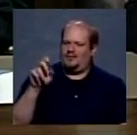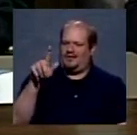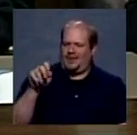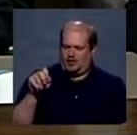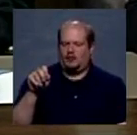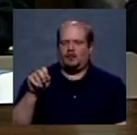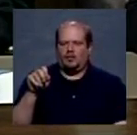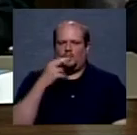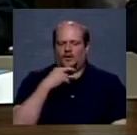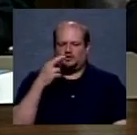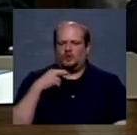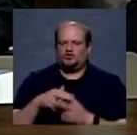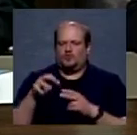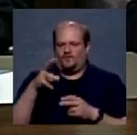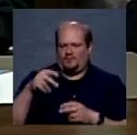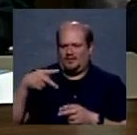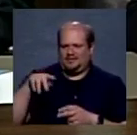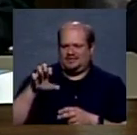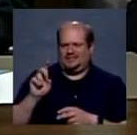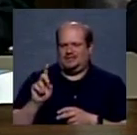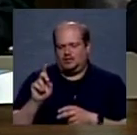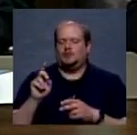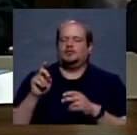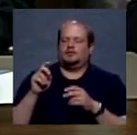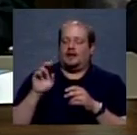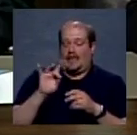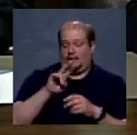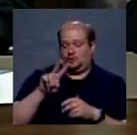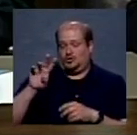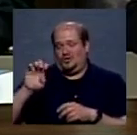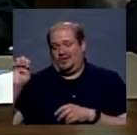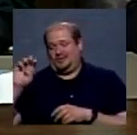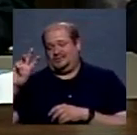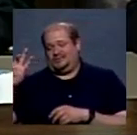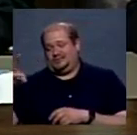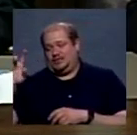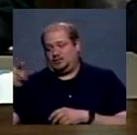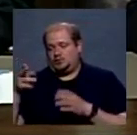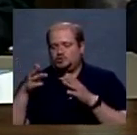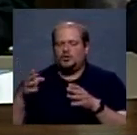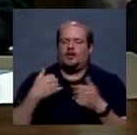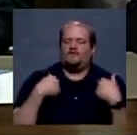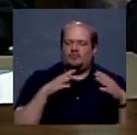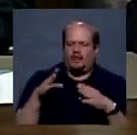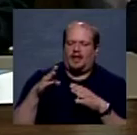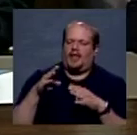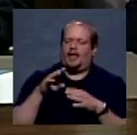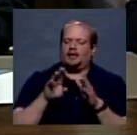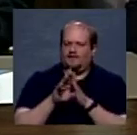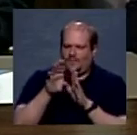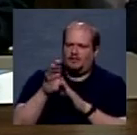short form PCD, located at 822 East 6th Street. An ordinance to approve a planned zoning development establish